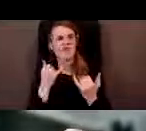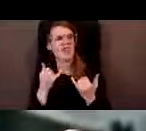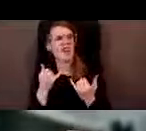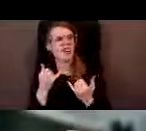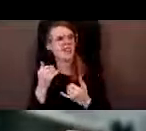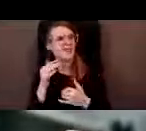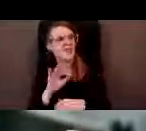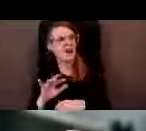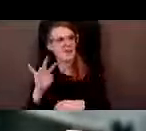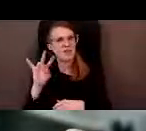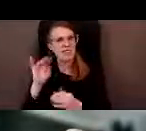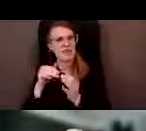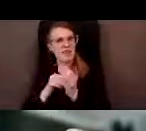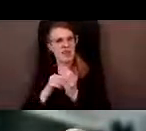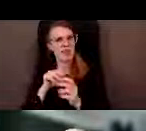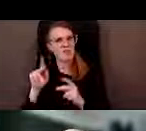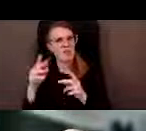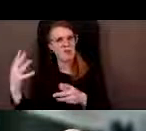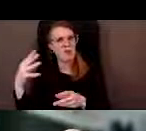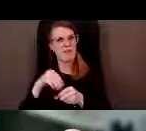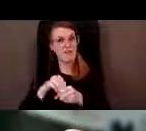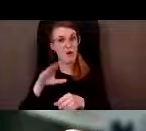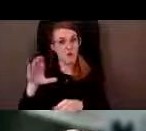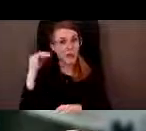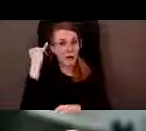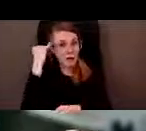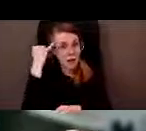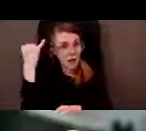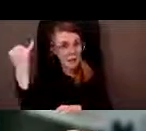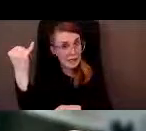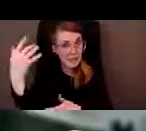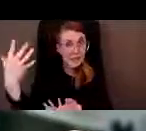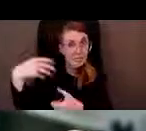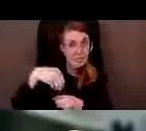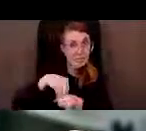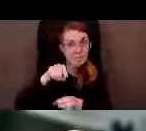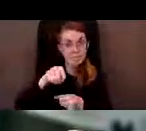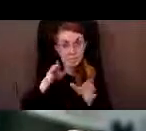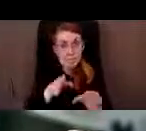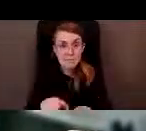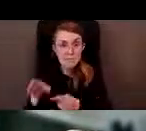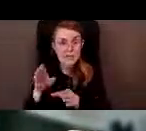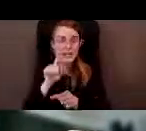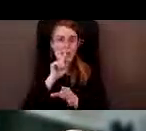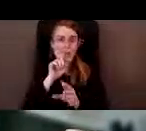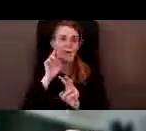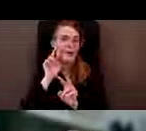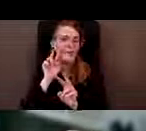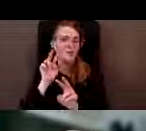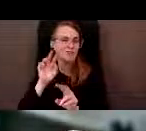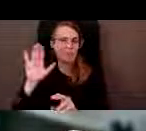7,000 voices that have contributed their ideas to this planning effort, and we look forward to their